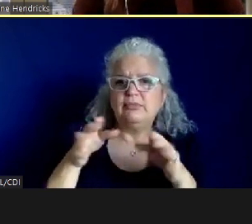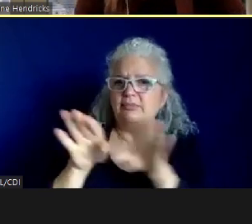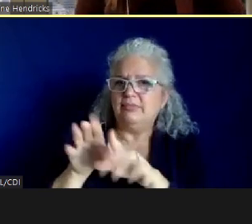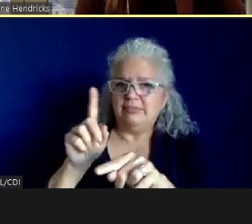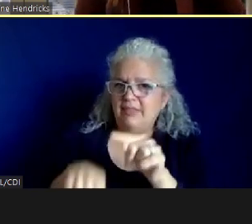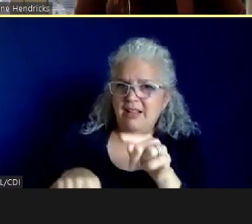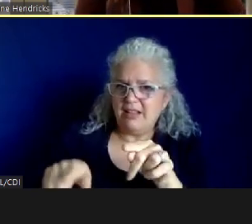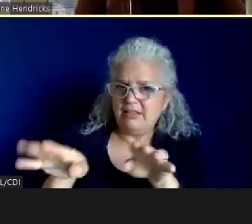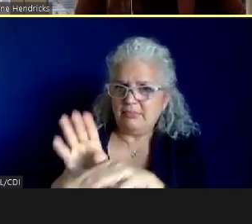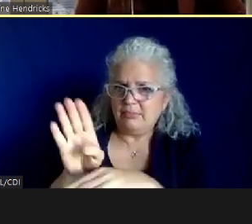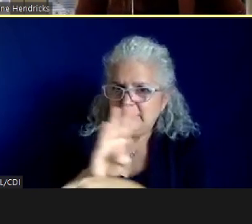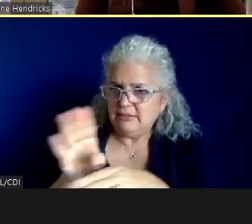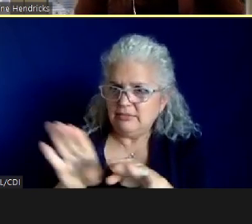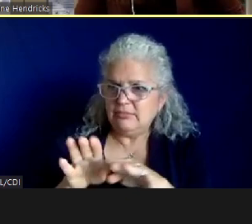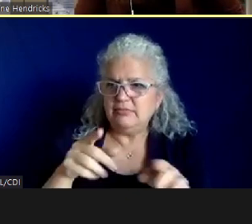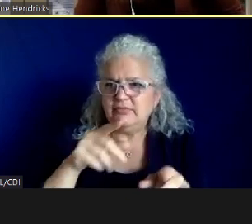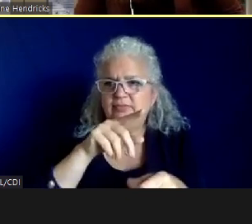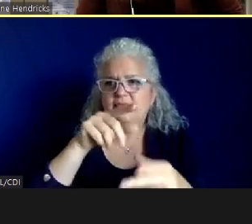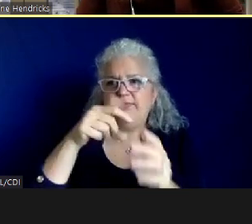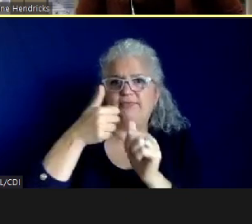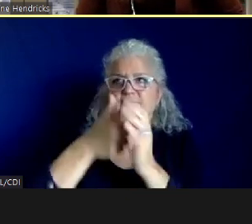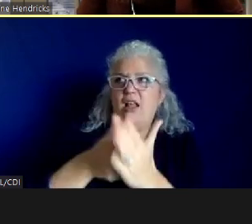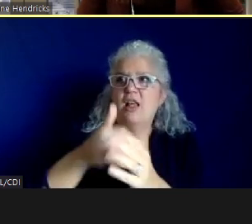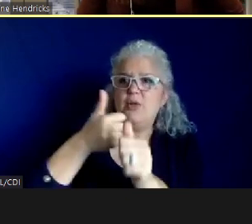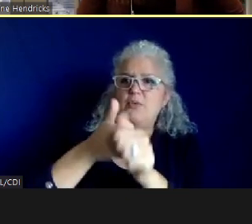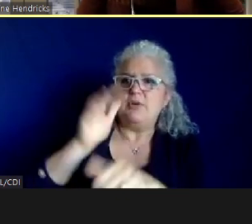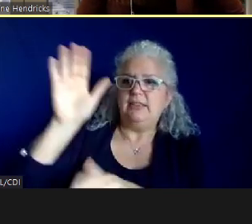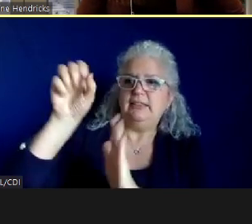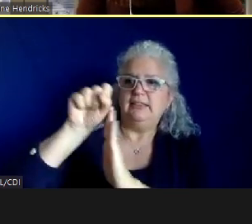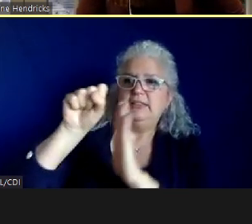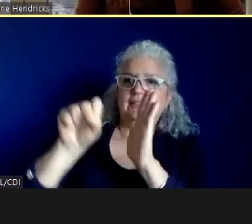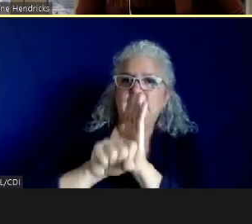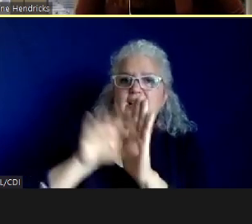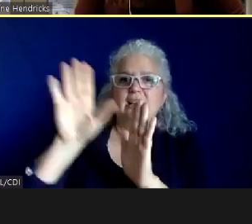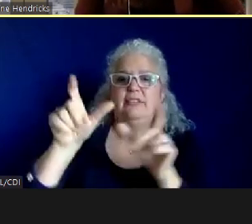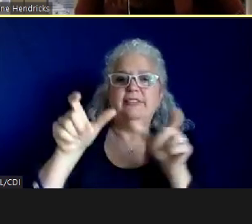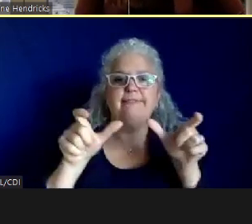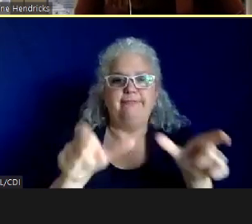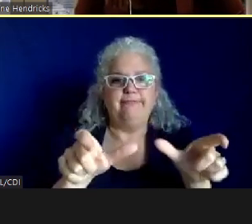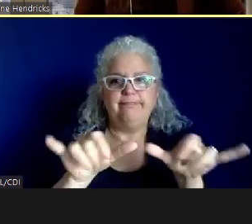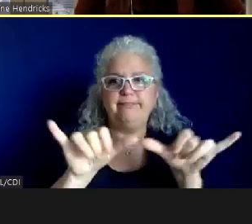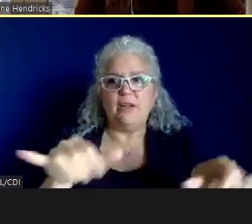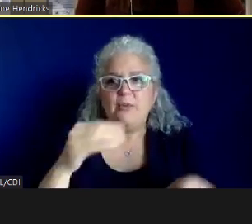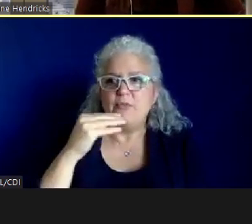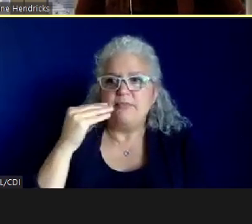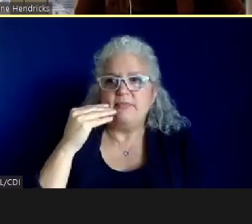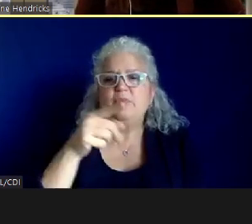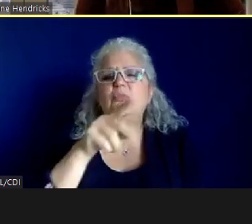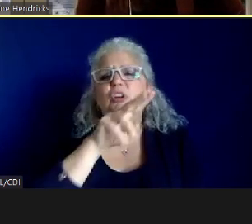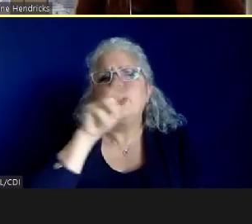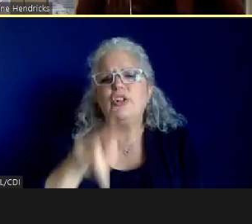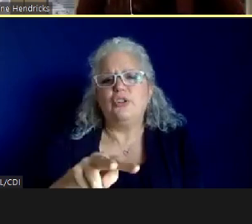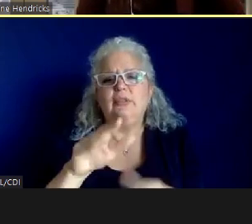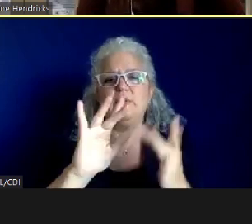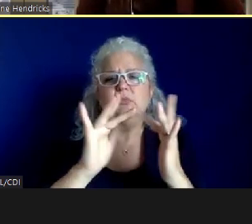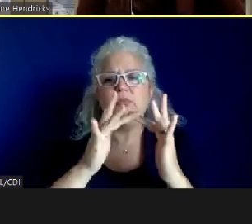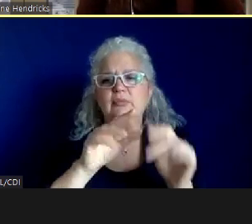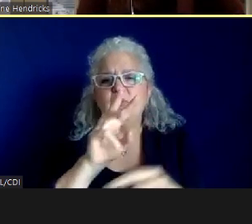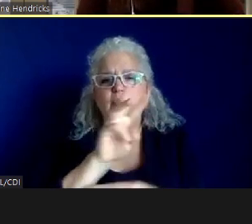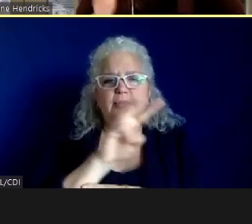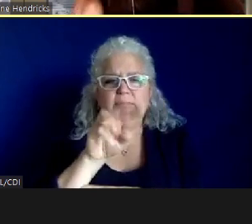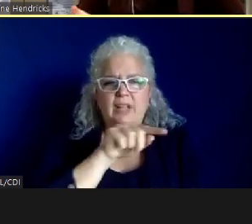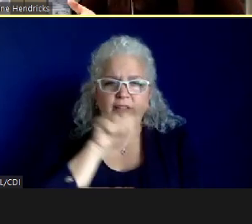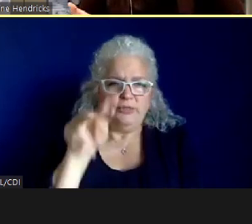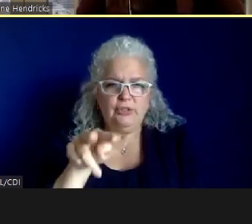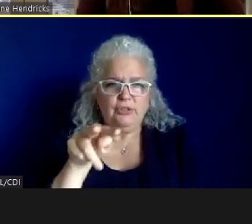home order, that is. So we'll save that time for that, but please go check that out. And there is also a resource there for